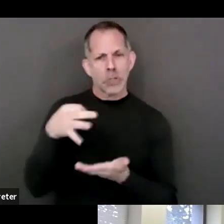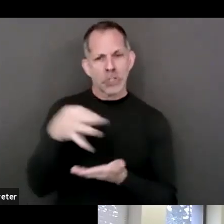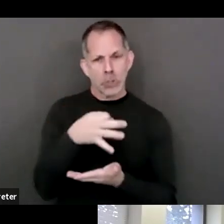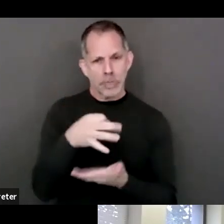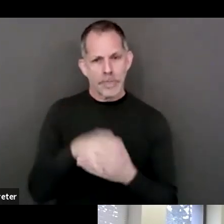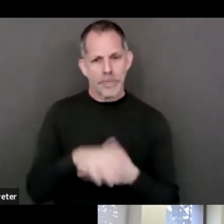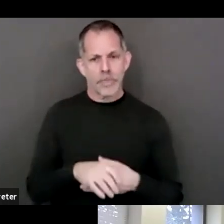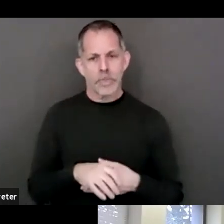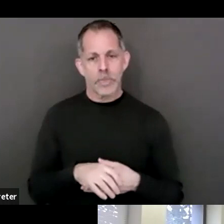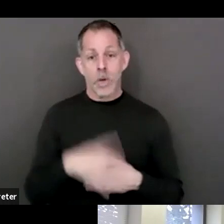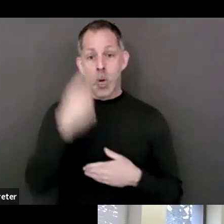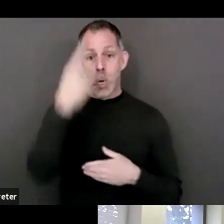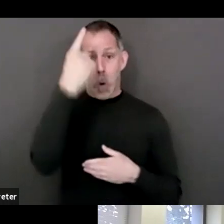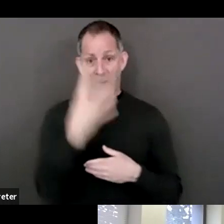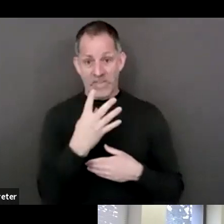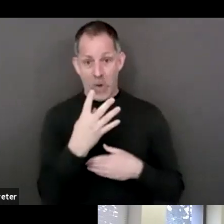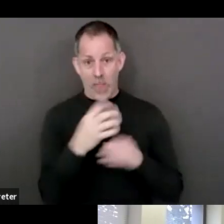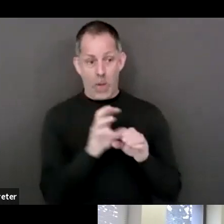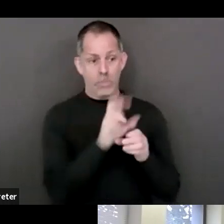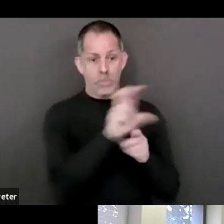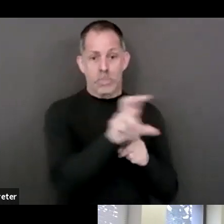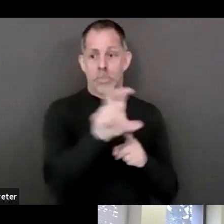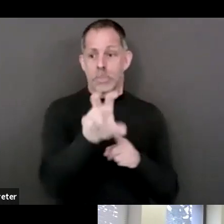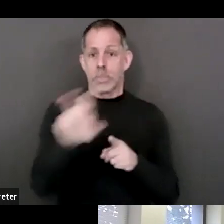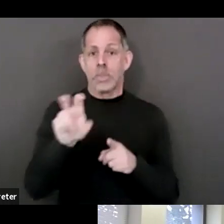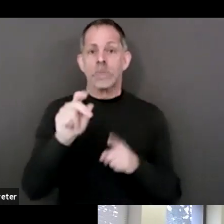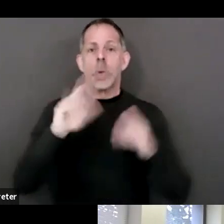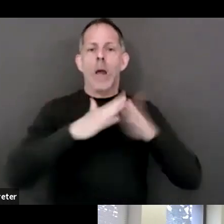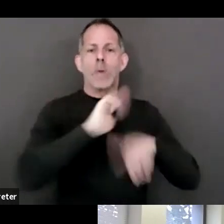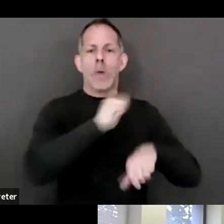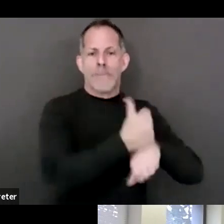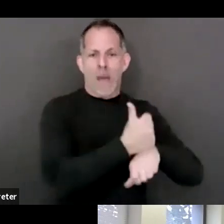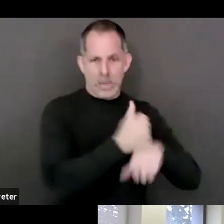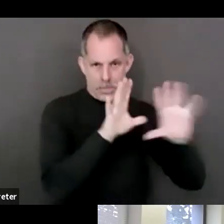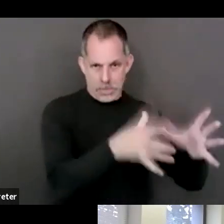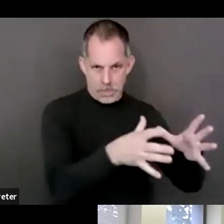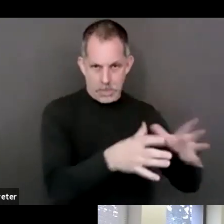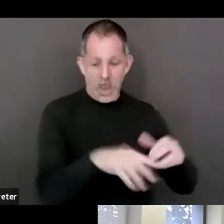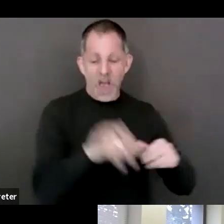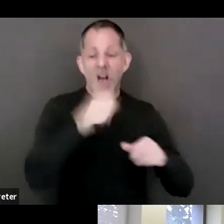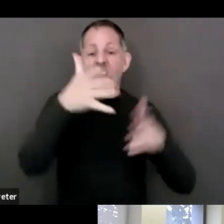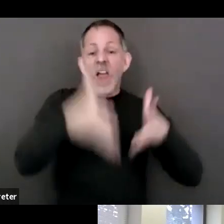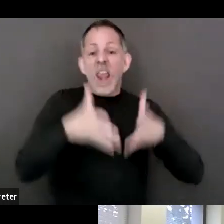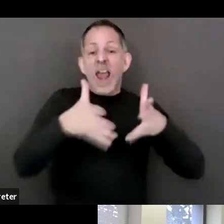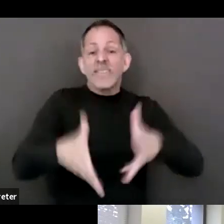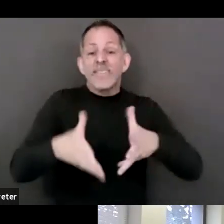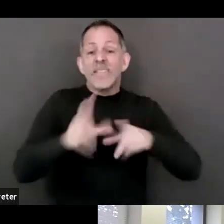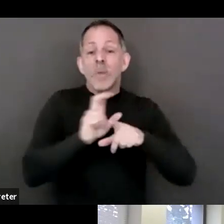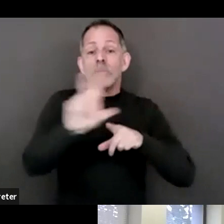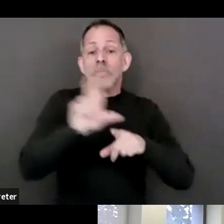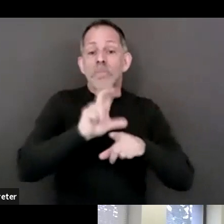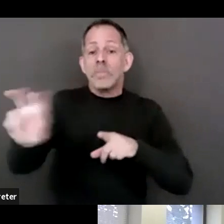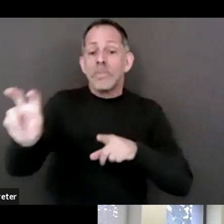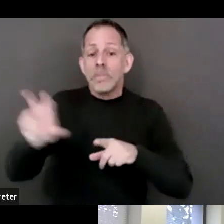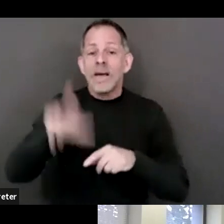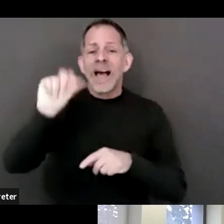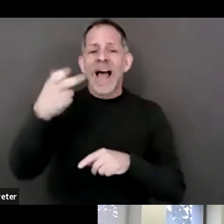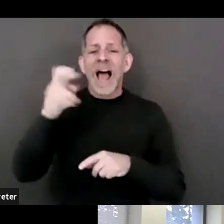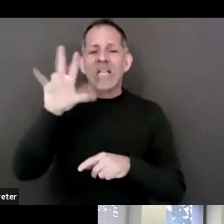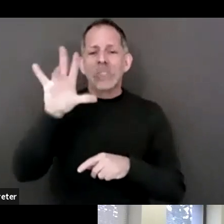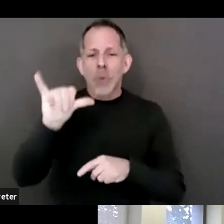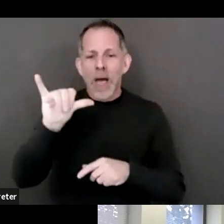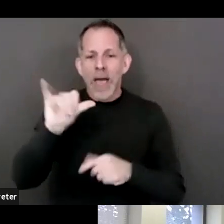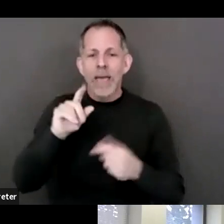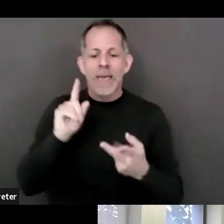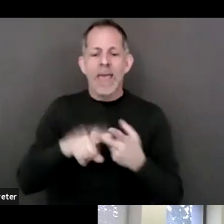efforts. The remainder to be split between Ashway and Boom City. We are letting folks know when they sign up. If they